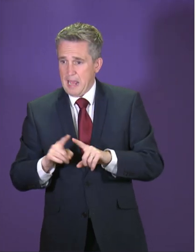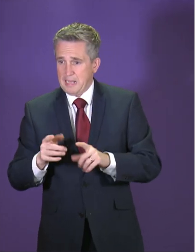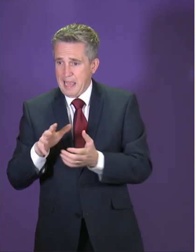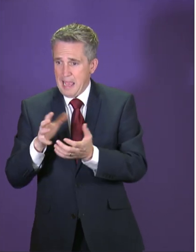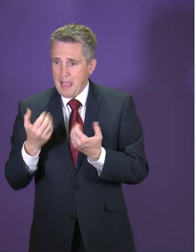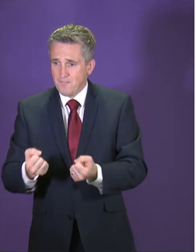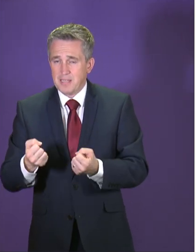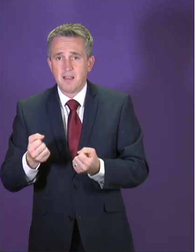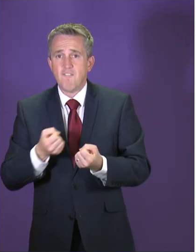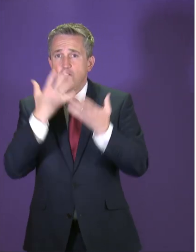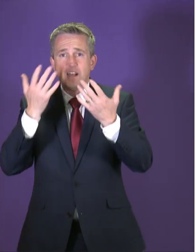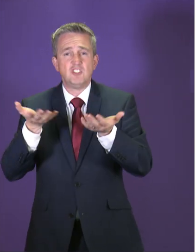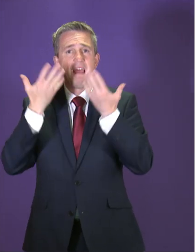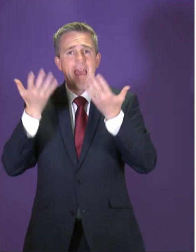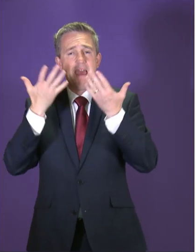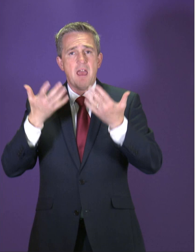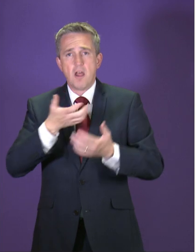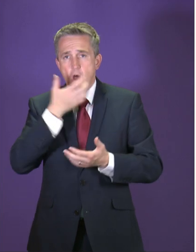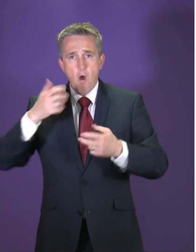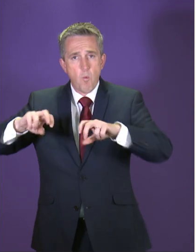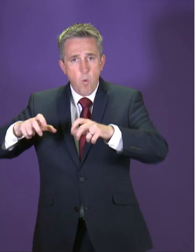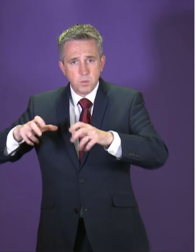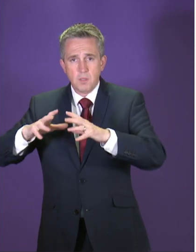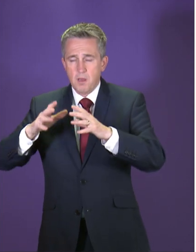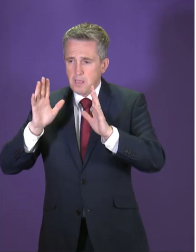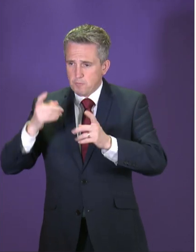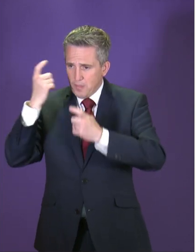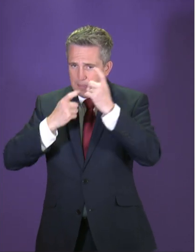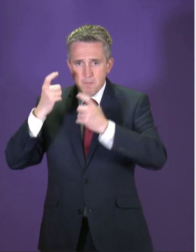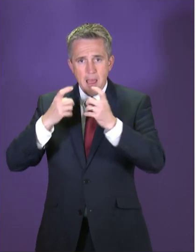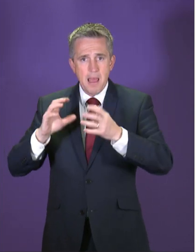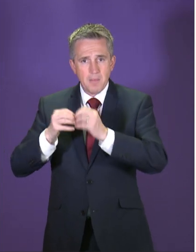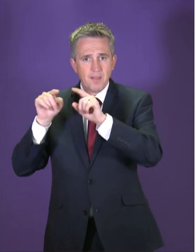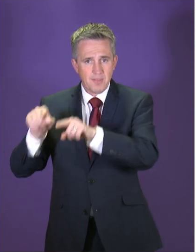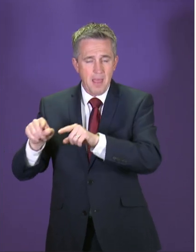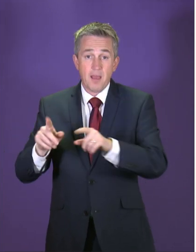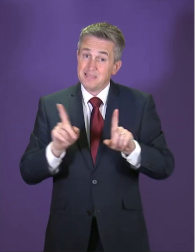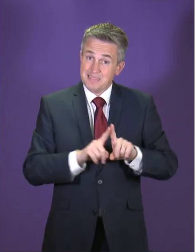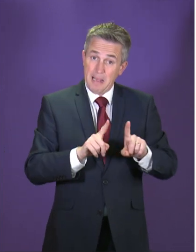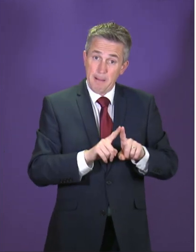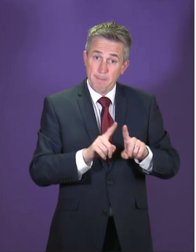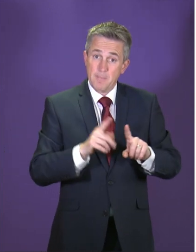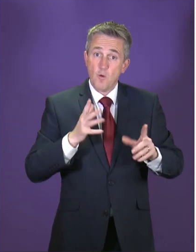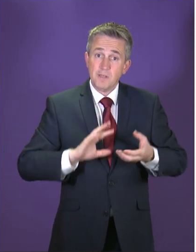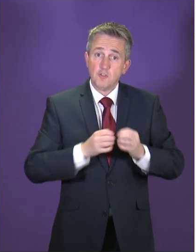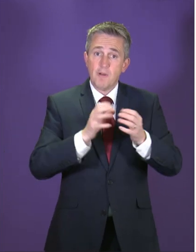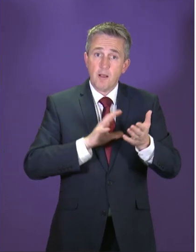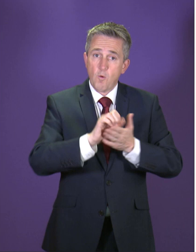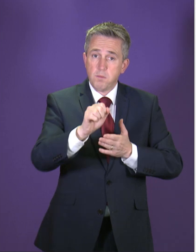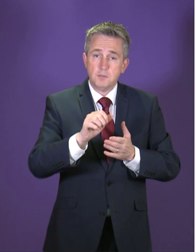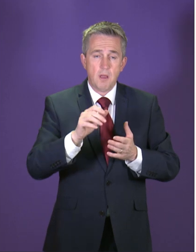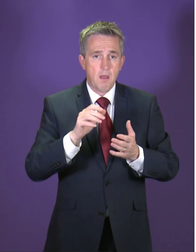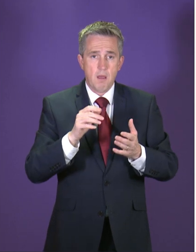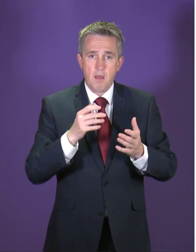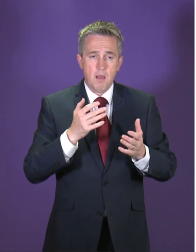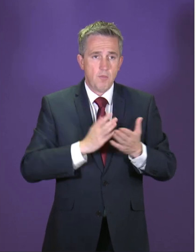like fresh air. One needs to think about the infusion of a culture in our everyday, in our